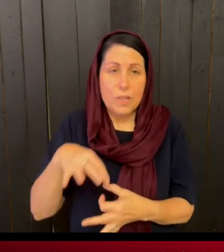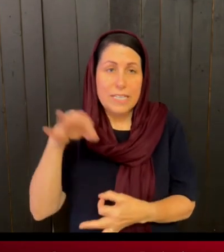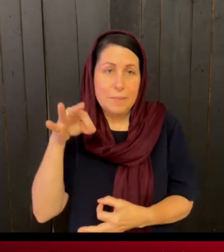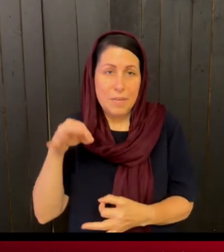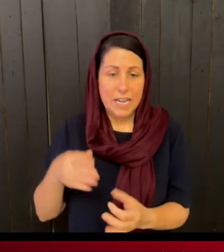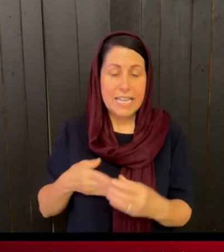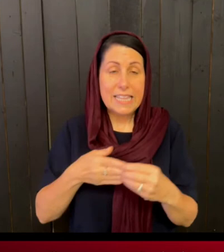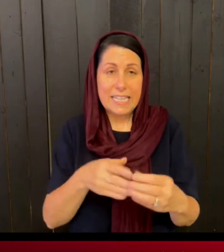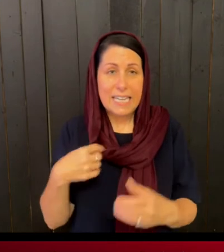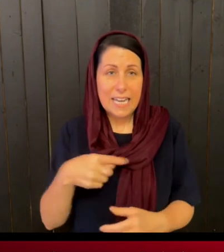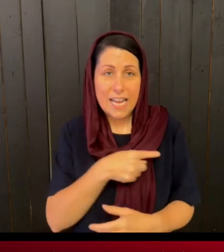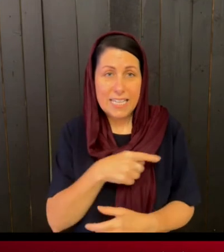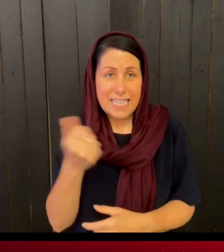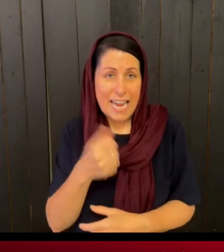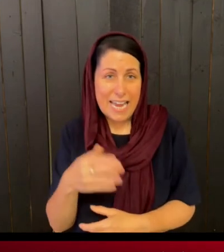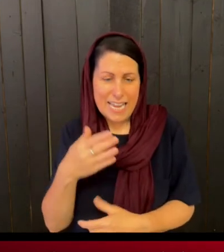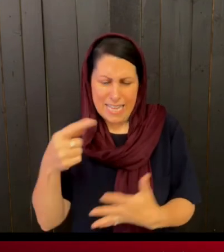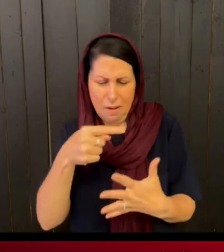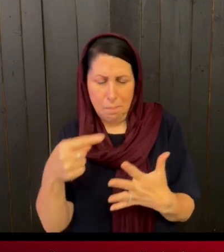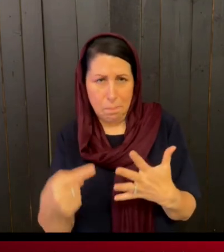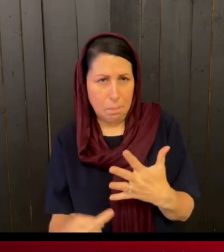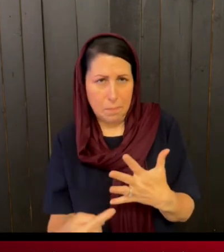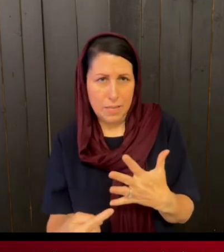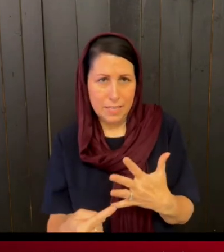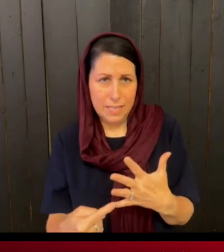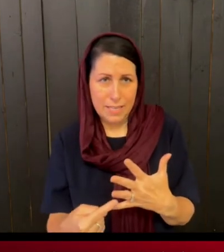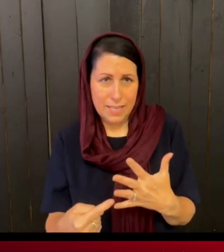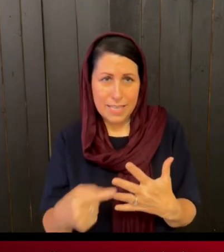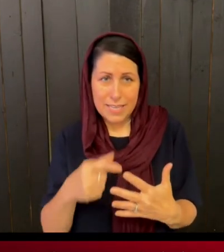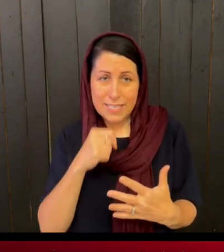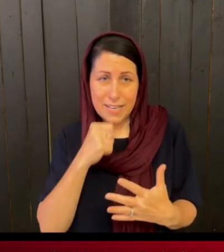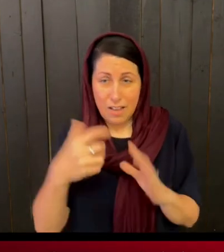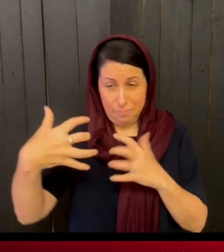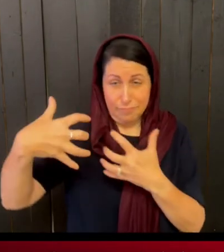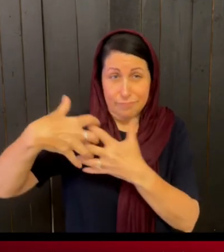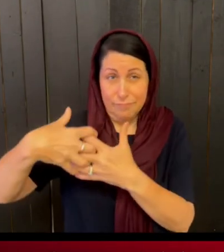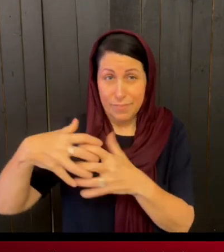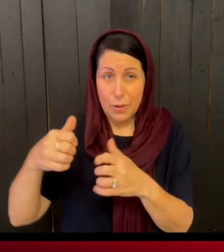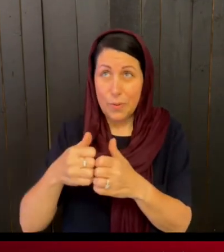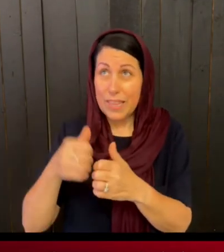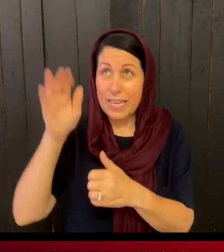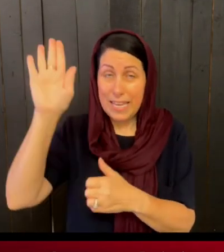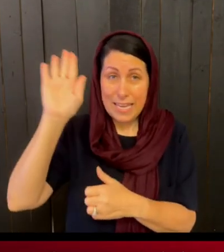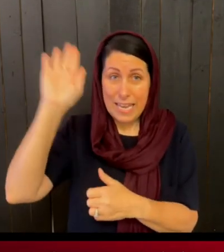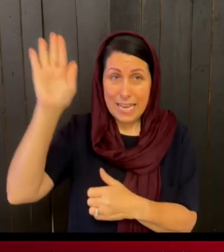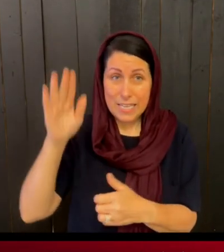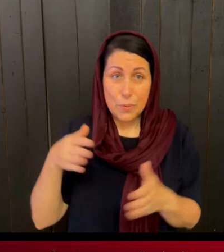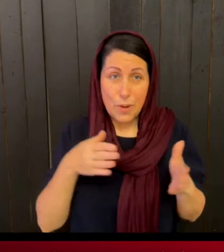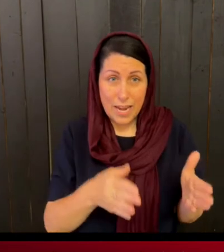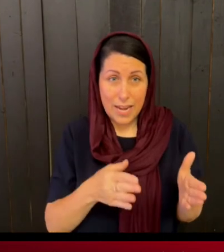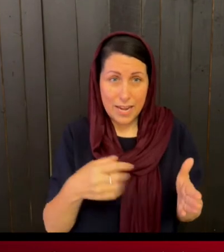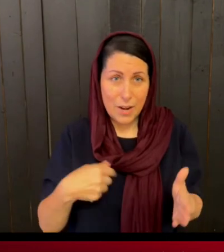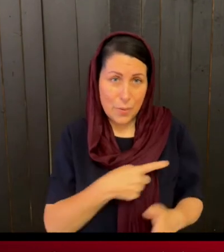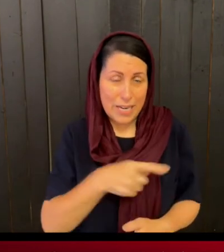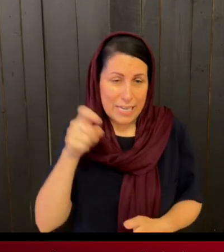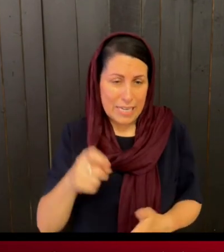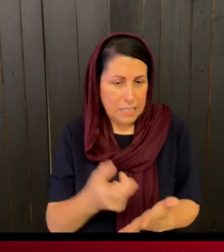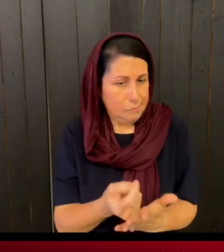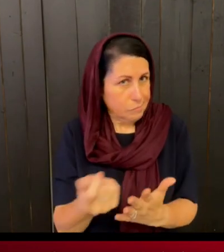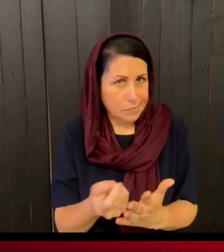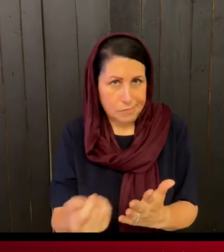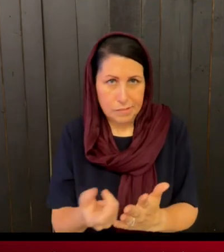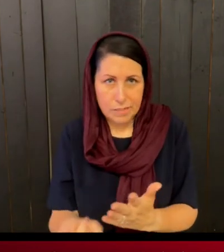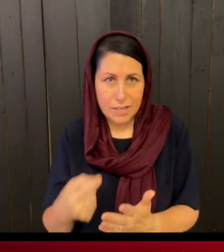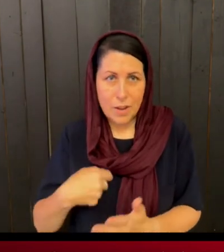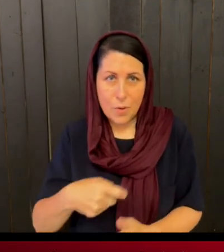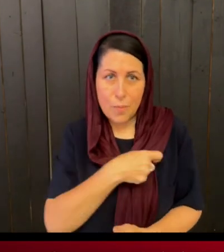guiding us. Any of those things we need to try to get rid of with the Holy Spirit's help. We need to be coming back into God's presence and asking Him to